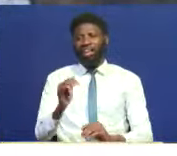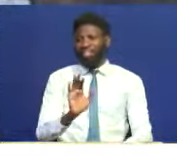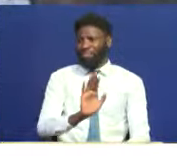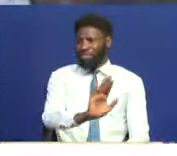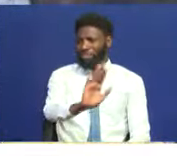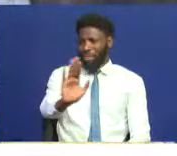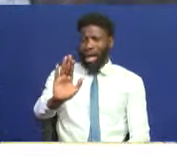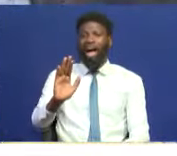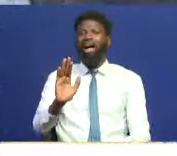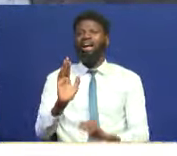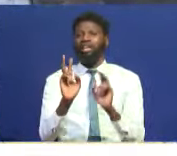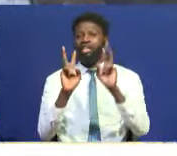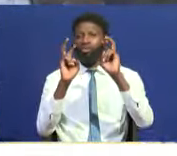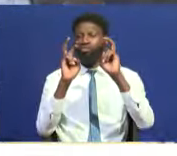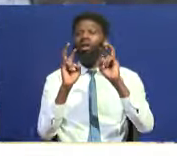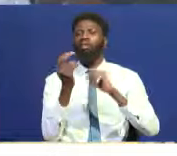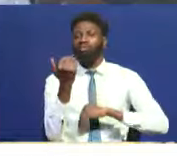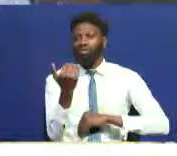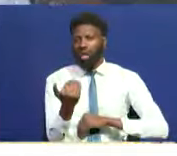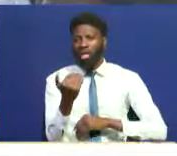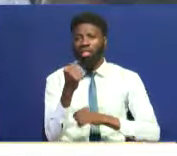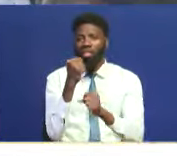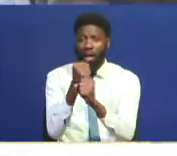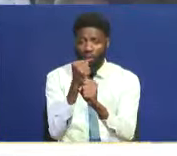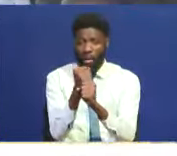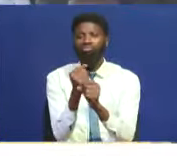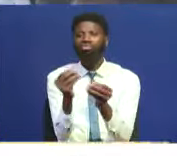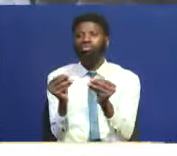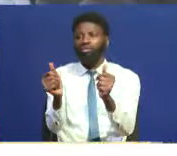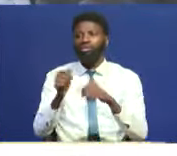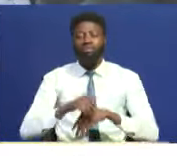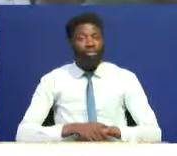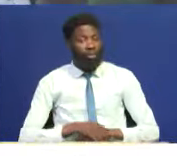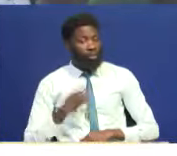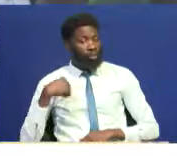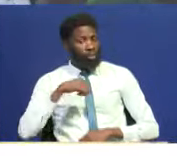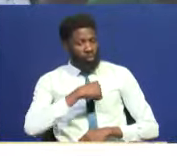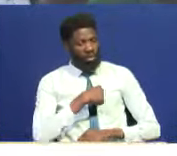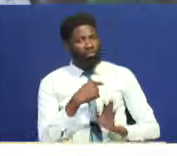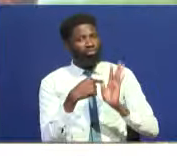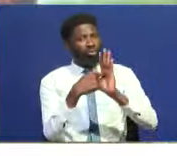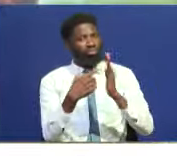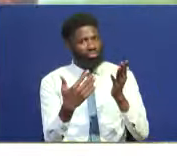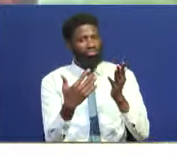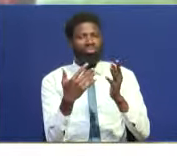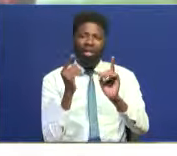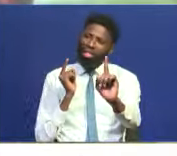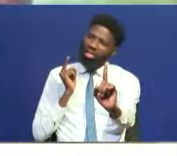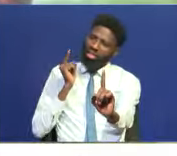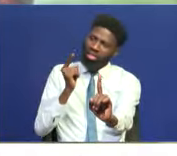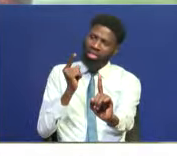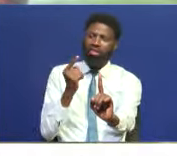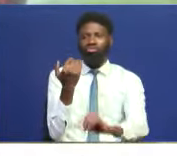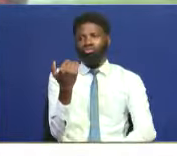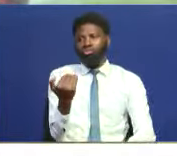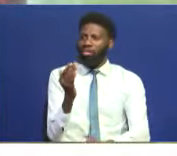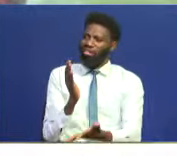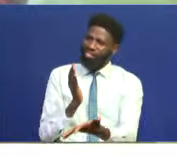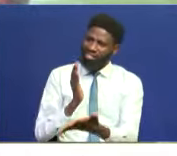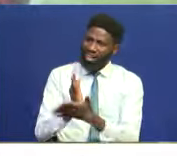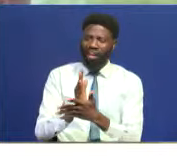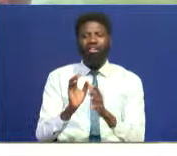efforts underscore our unwavering dedication to uphold children's rights to social